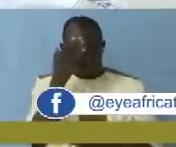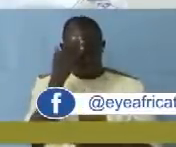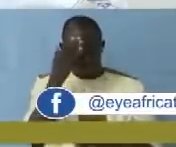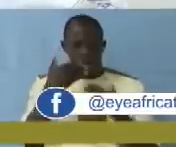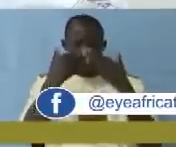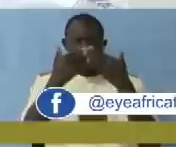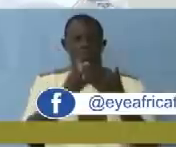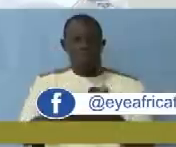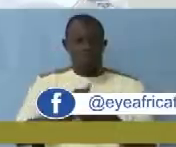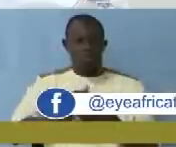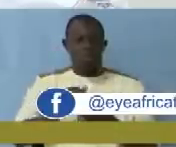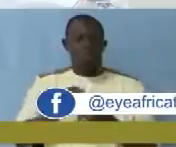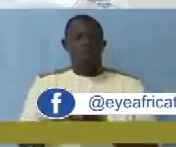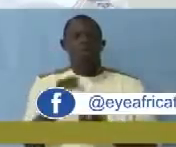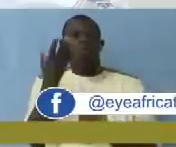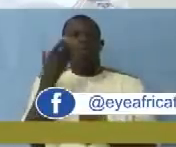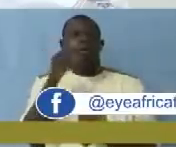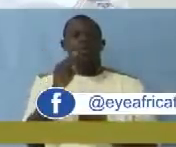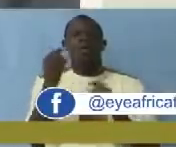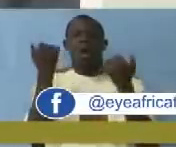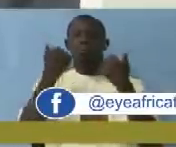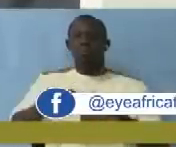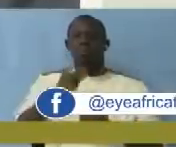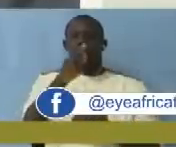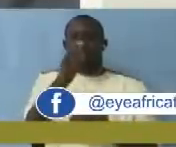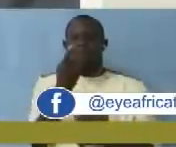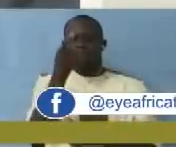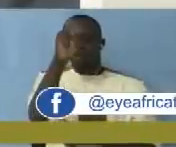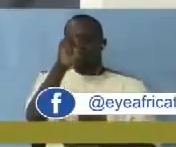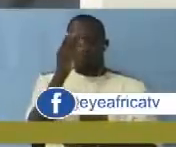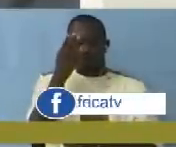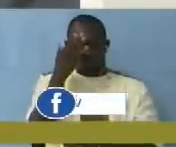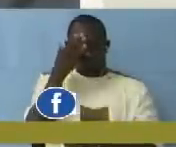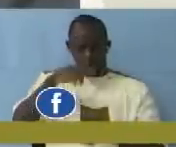When did you happen to first learn about it?